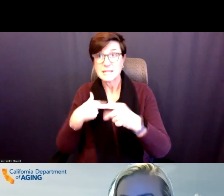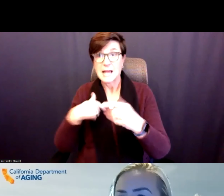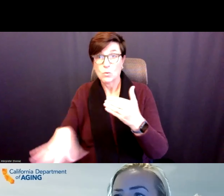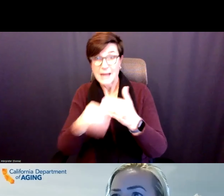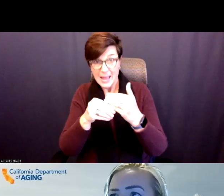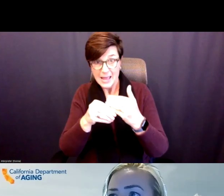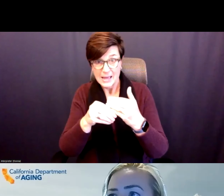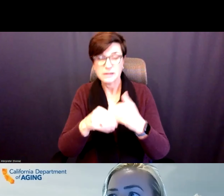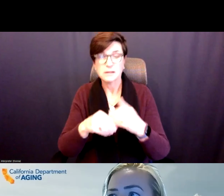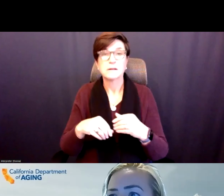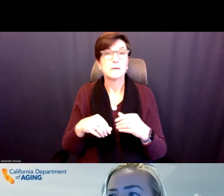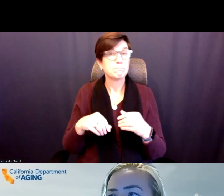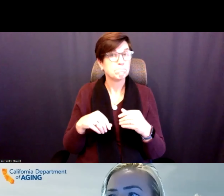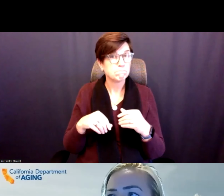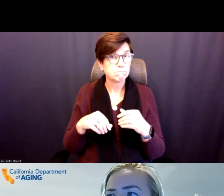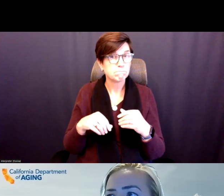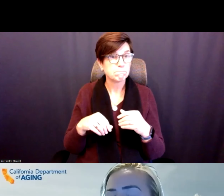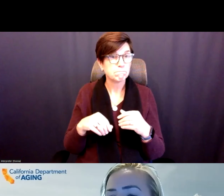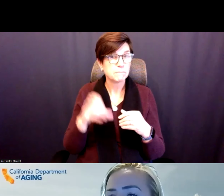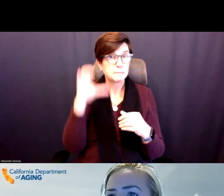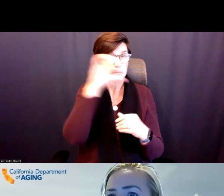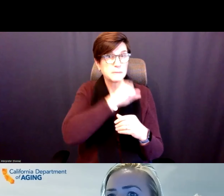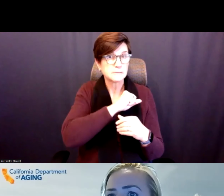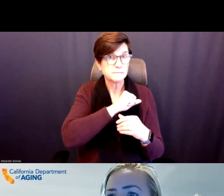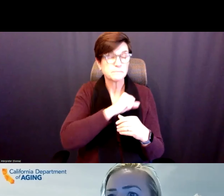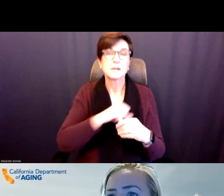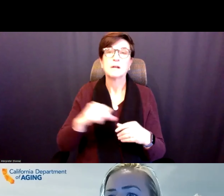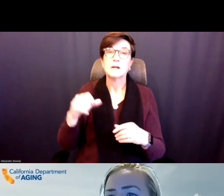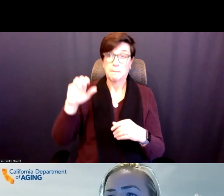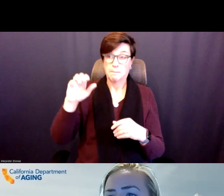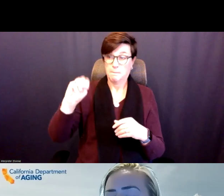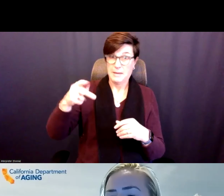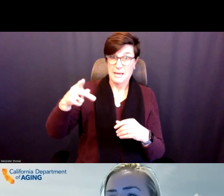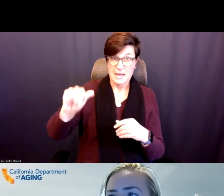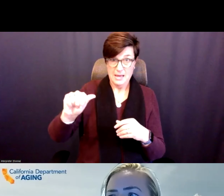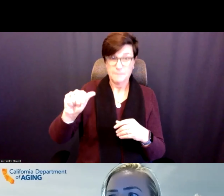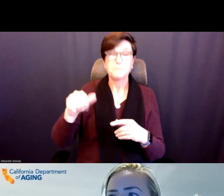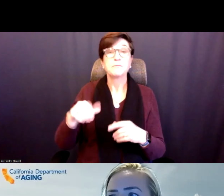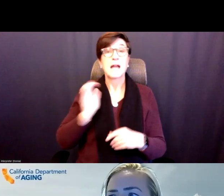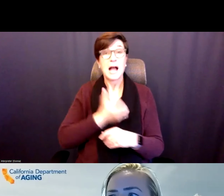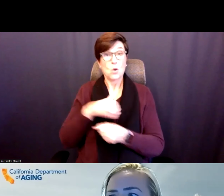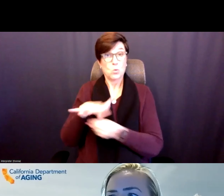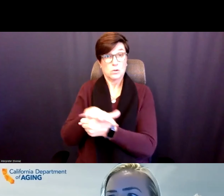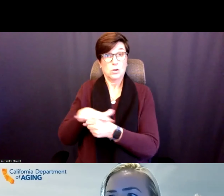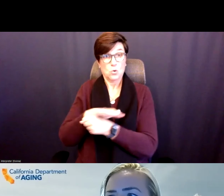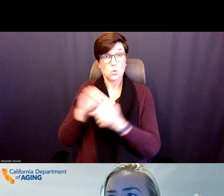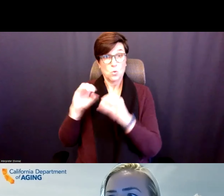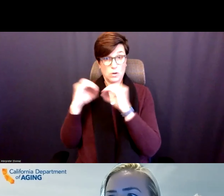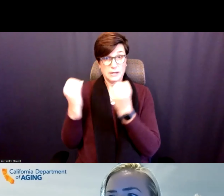master plan, for instance, our local organizations that have kept up with working and providing